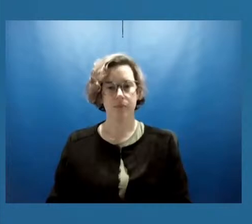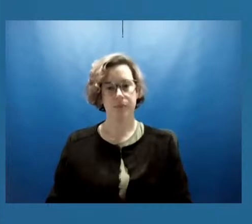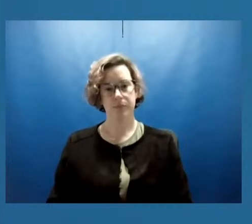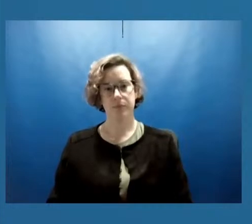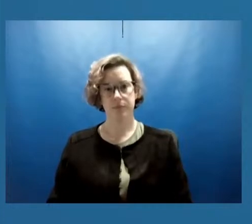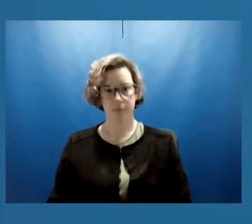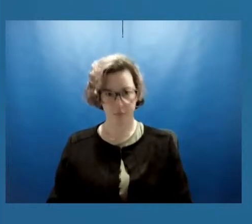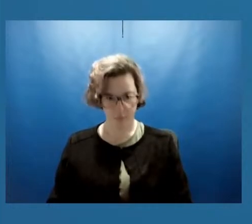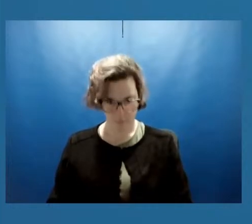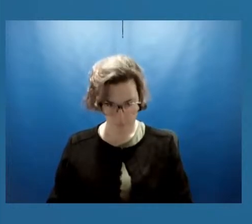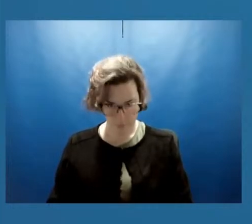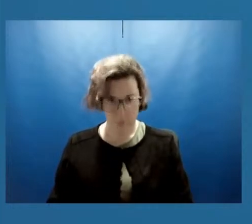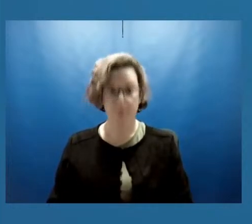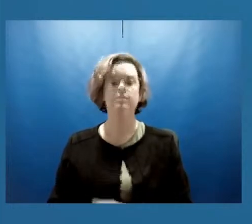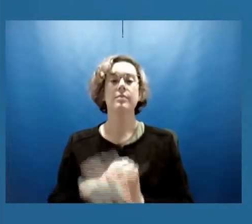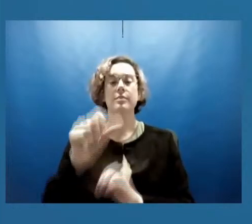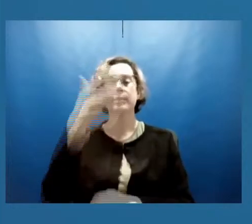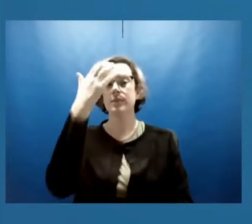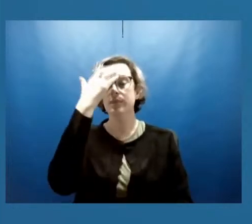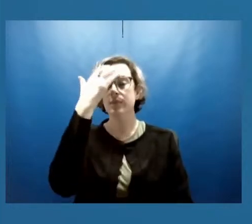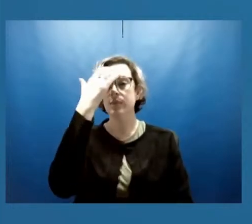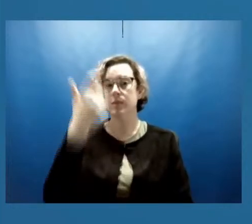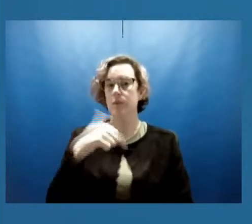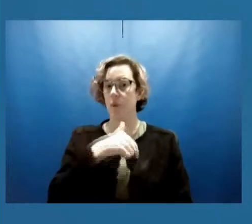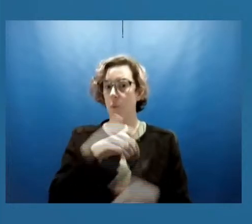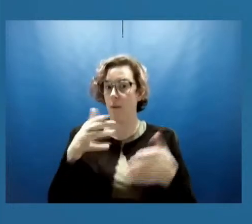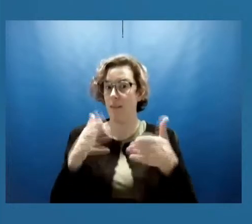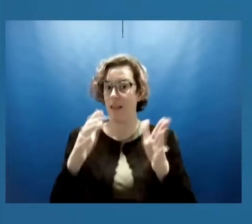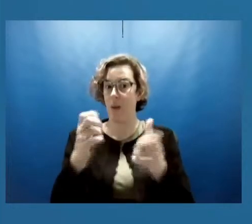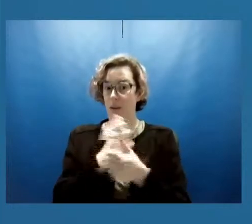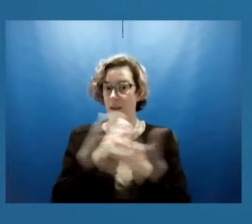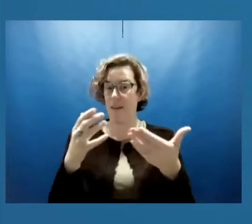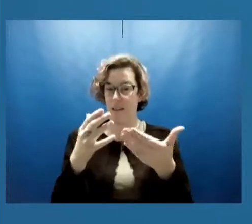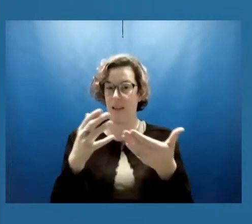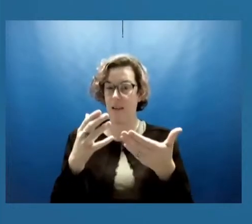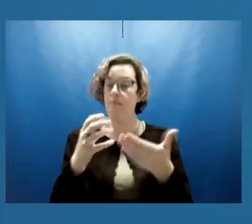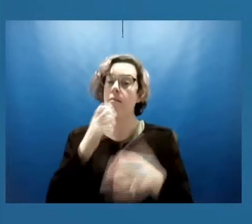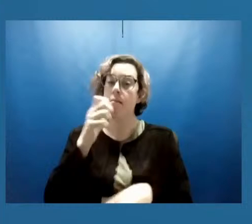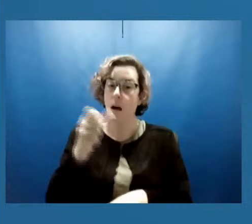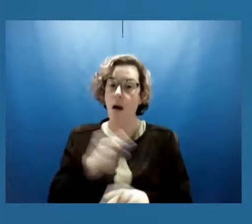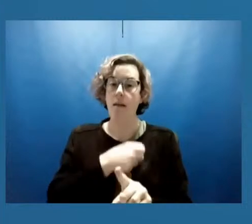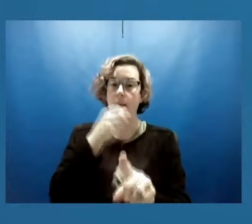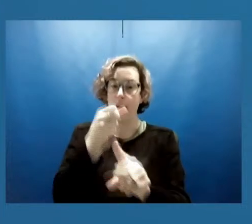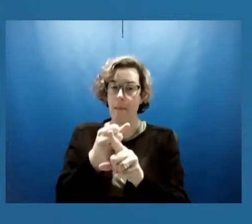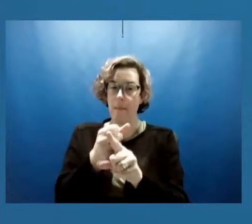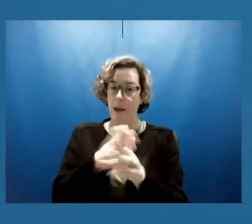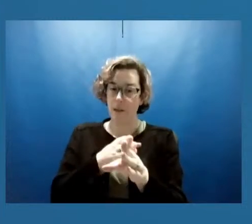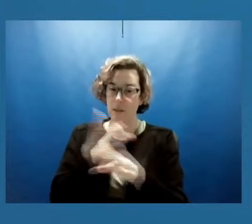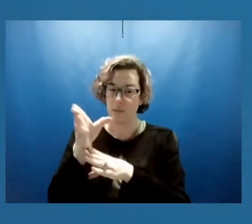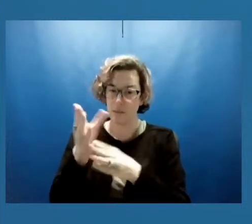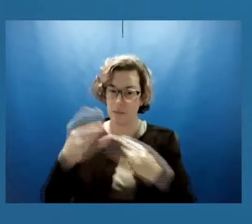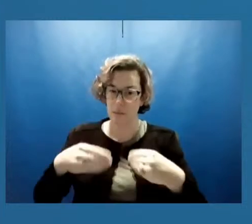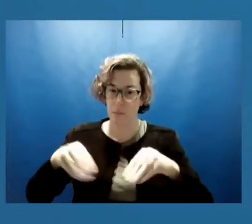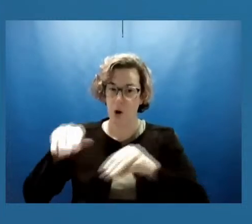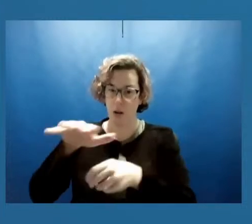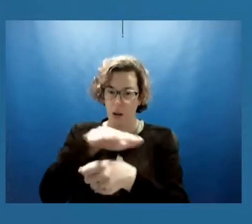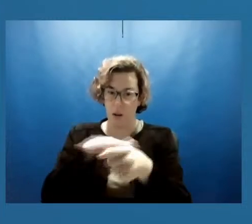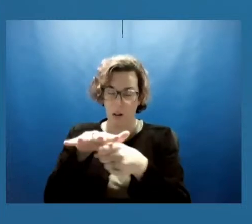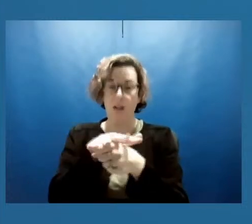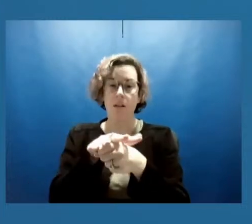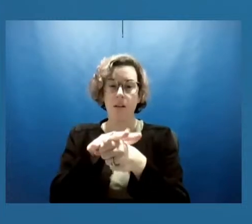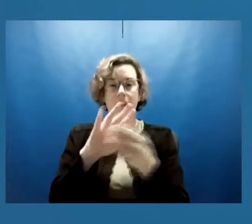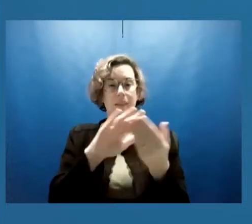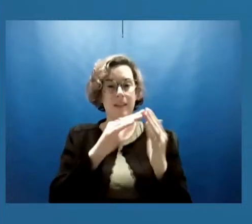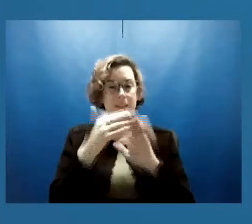Yeah, and we're allowing any impacted market or unimpacted markets, in the city and Nassau,